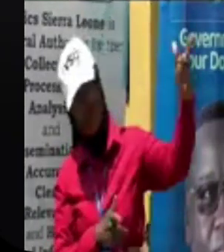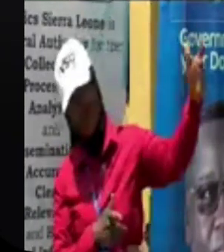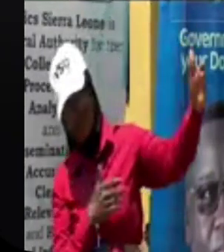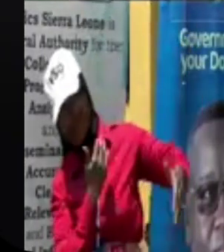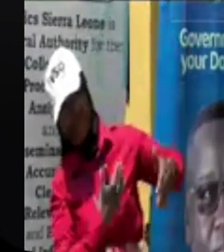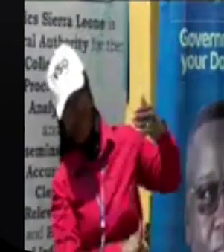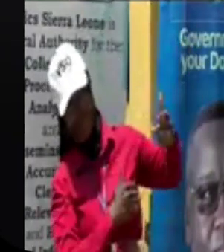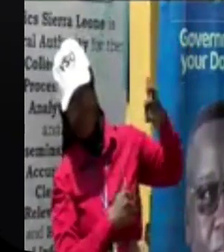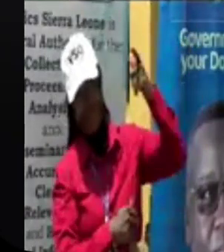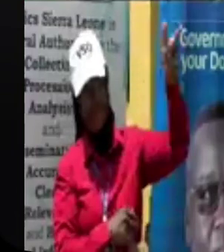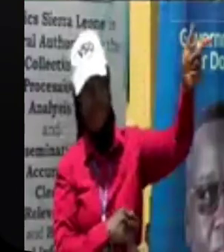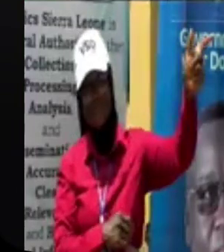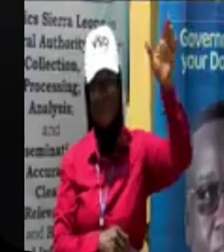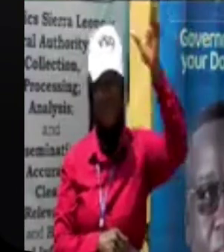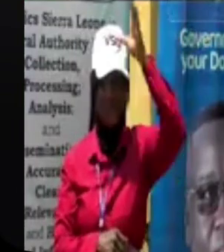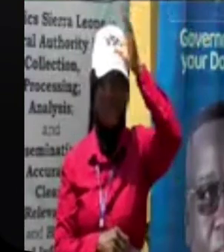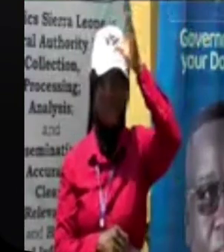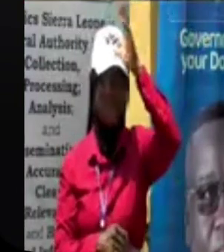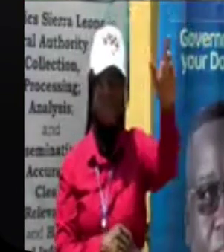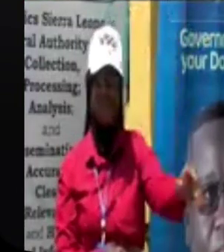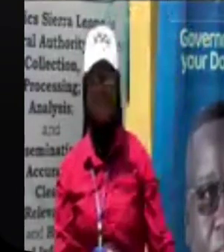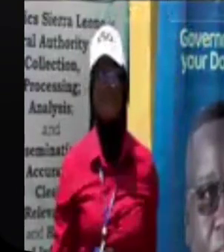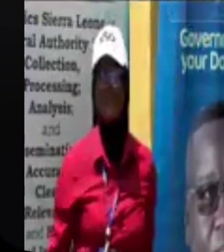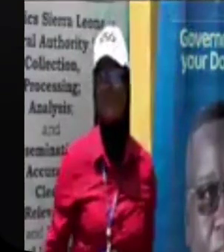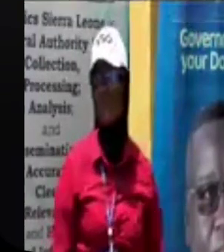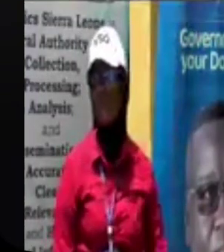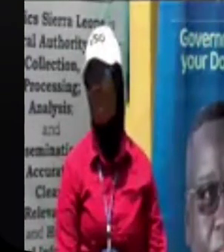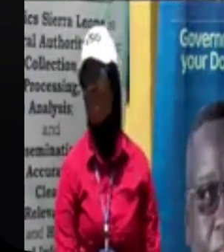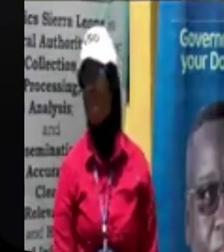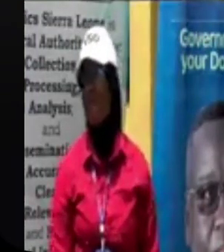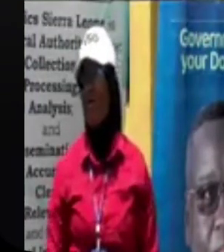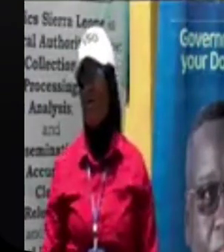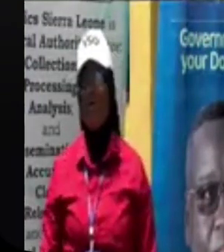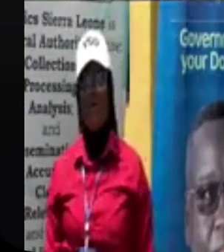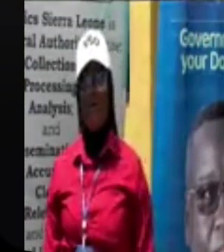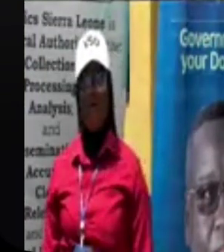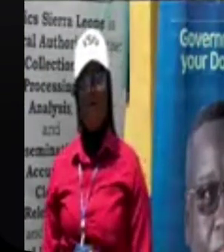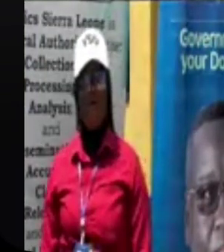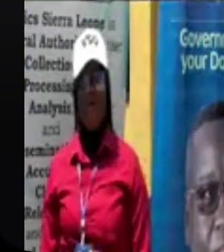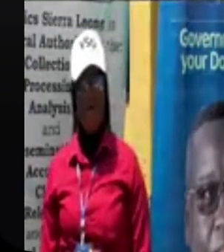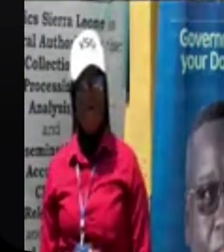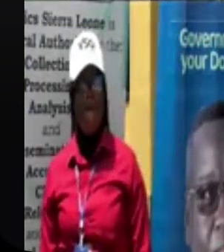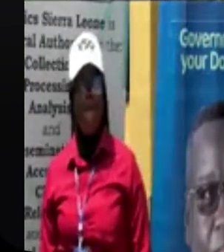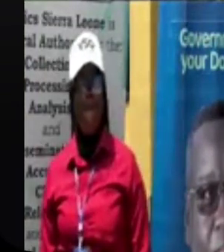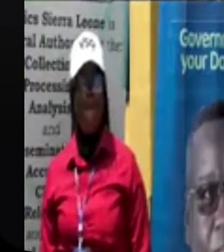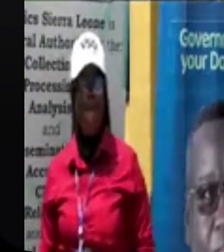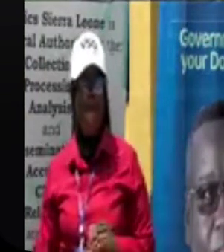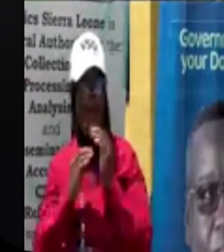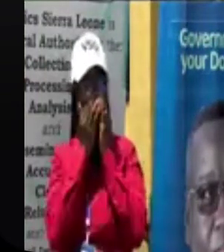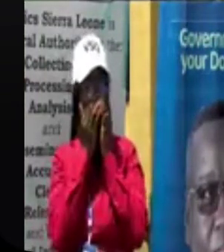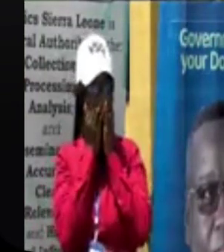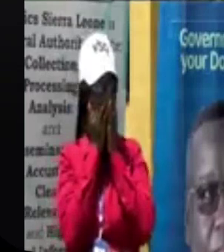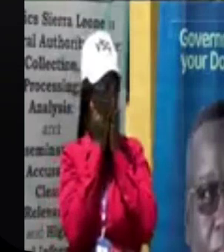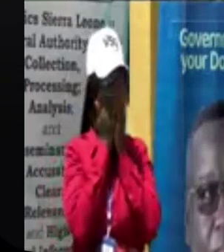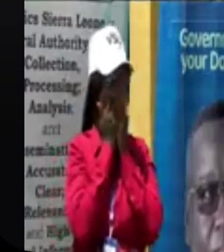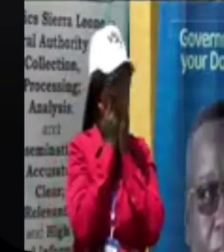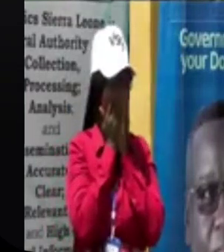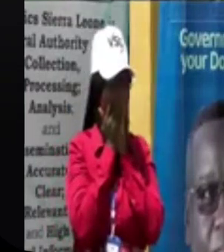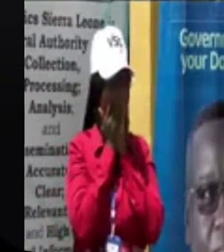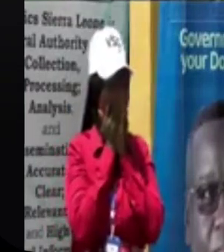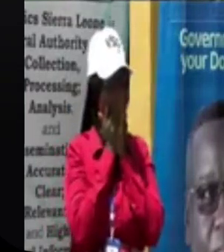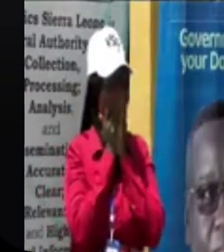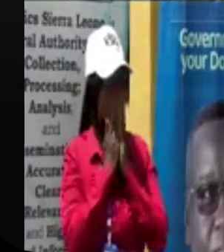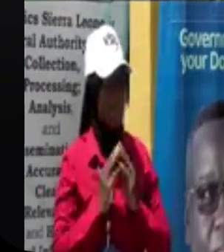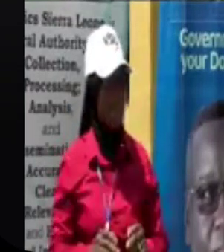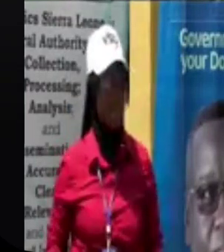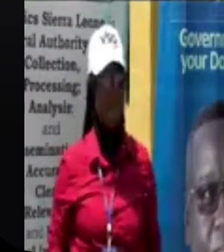any burning question there to the panel. Quickly. Any burning question there, let's take that day. Last you